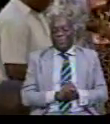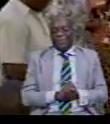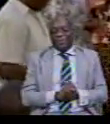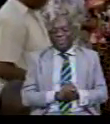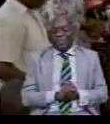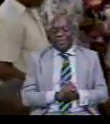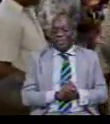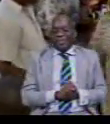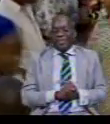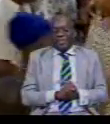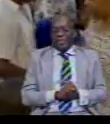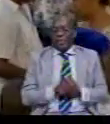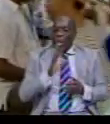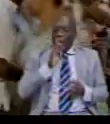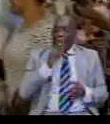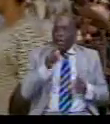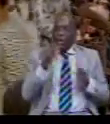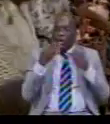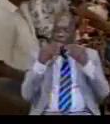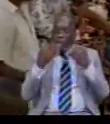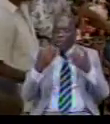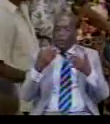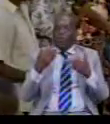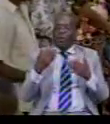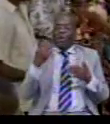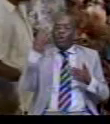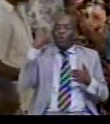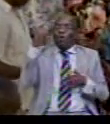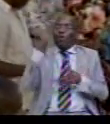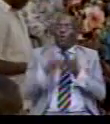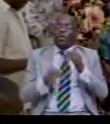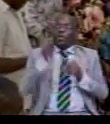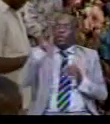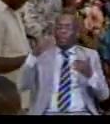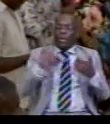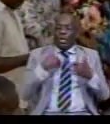Are you thankful to be redeemed tonight? I'm